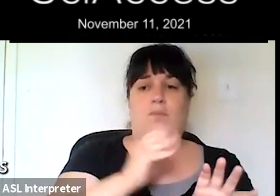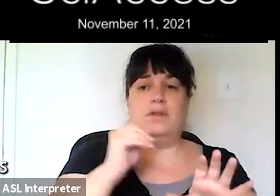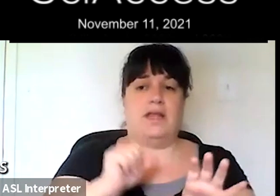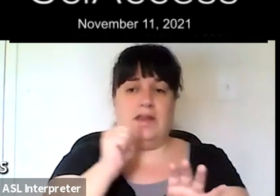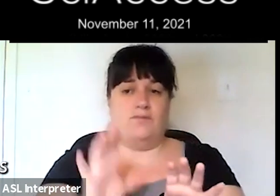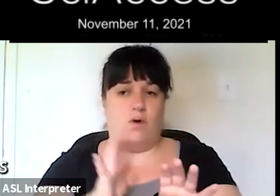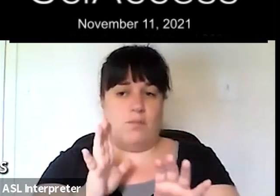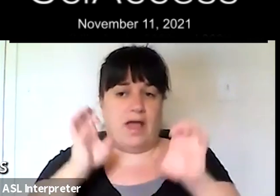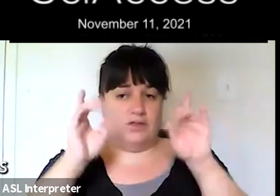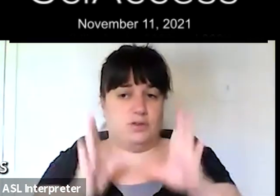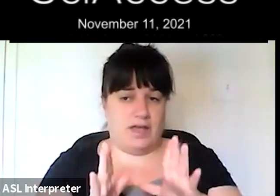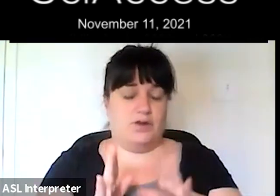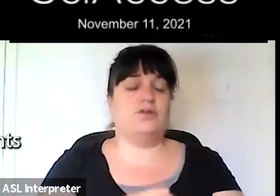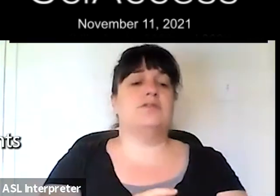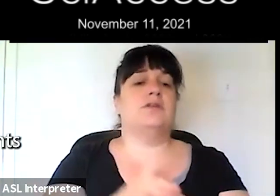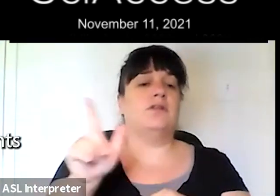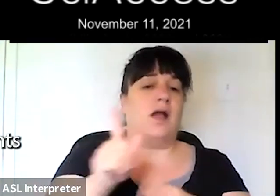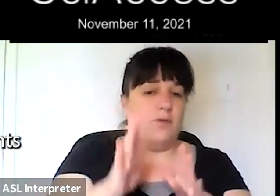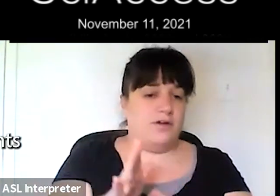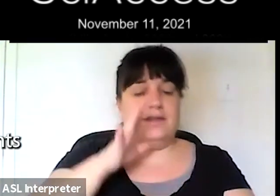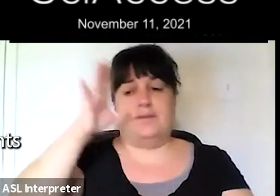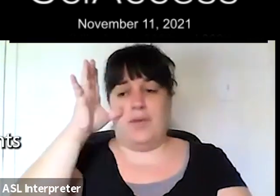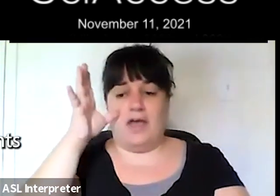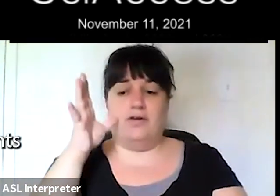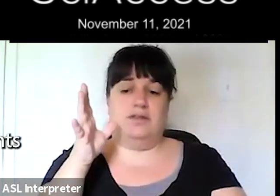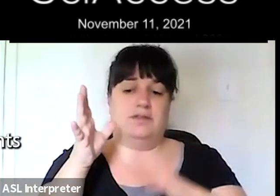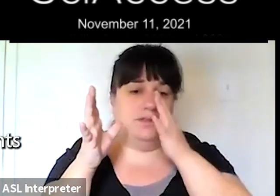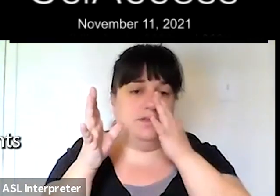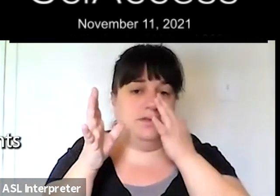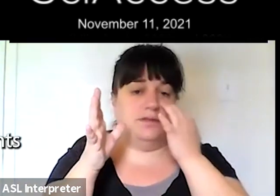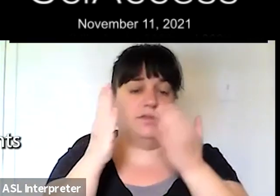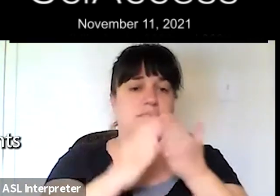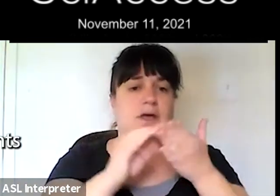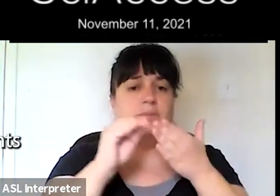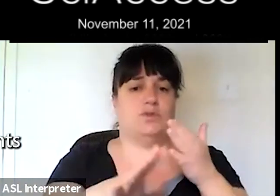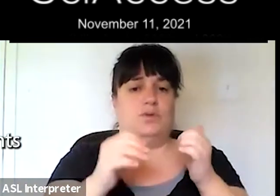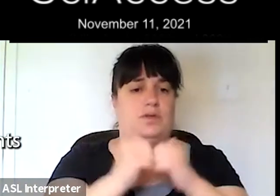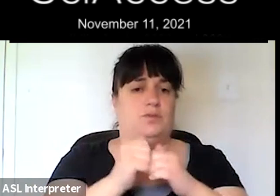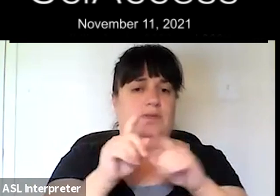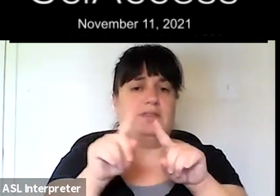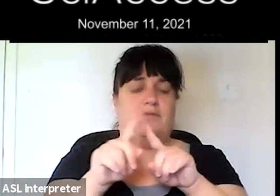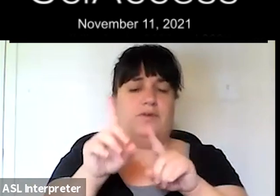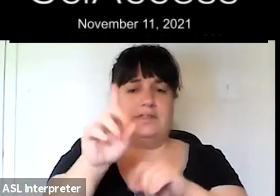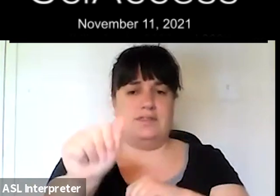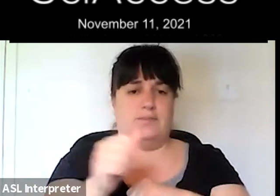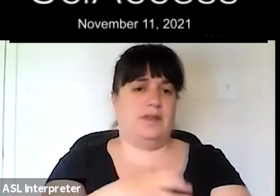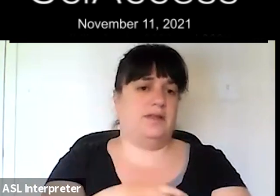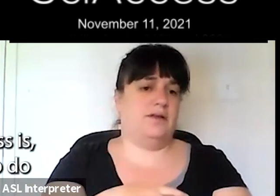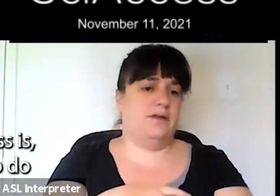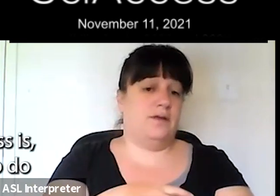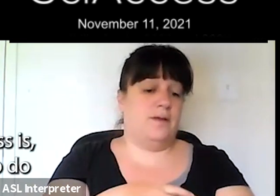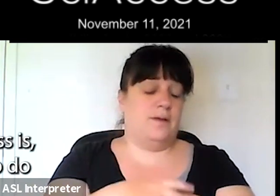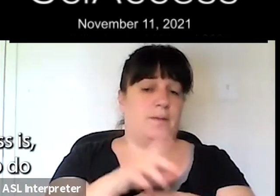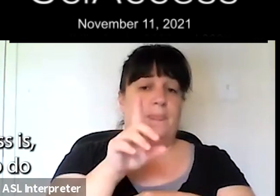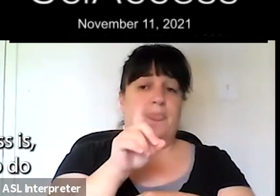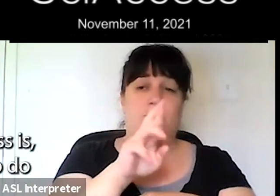educators, librarians, parents, and actually some students with different disabilities. When Dr.